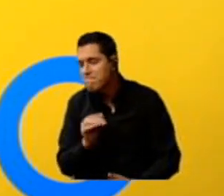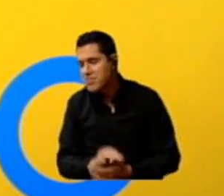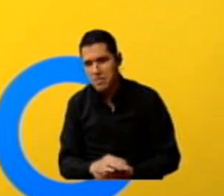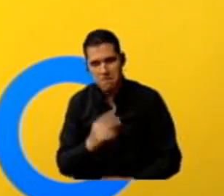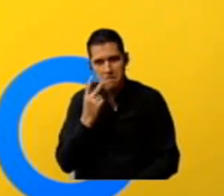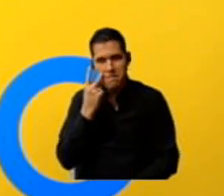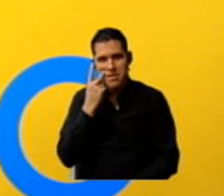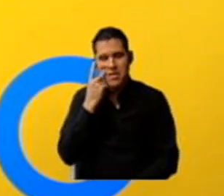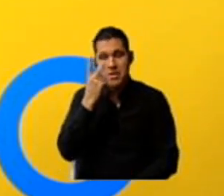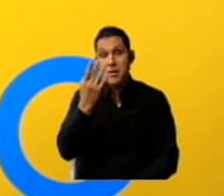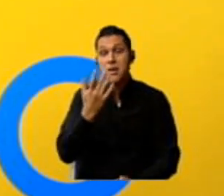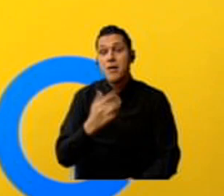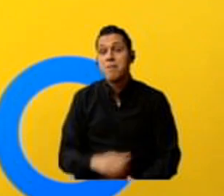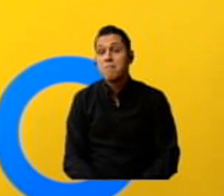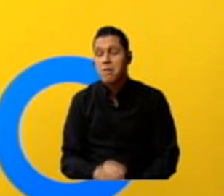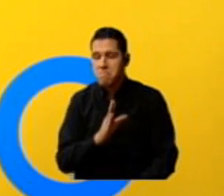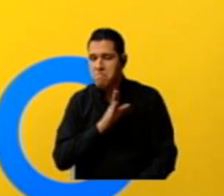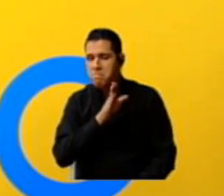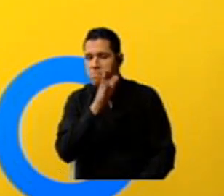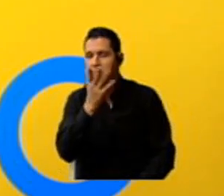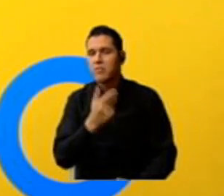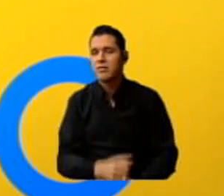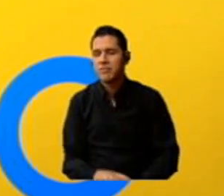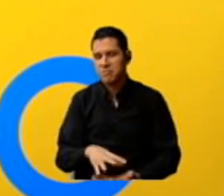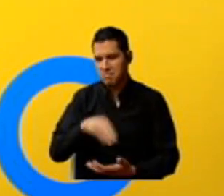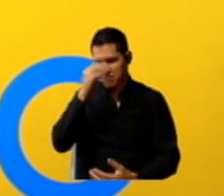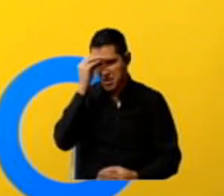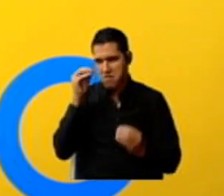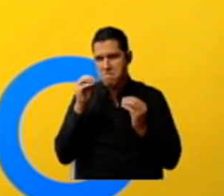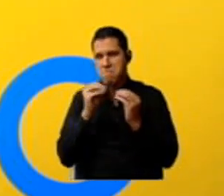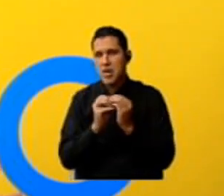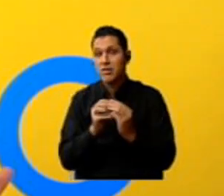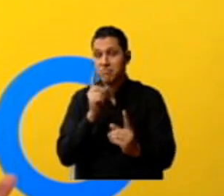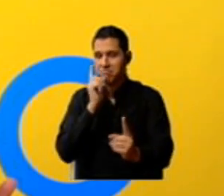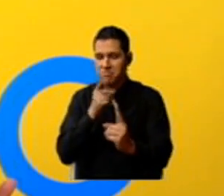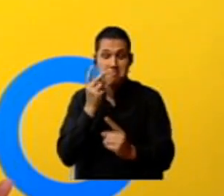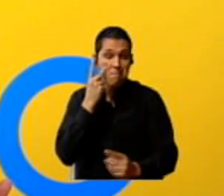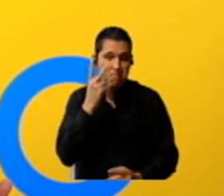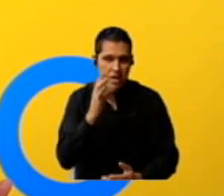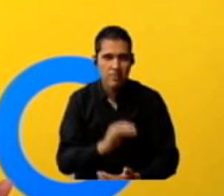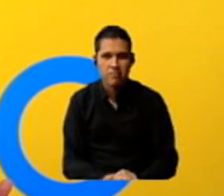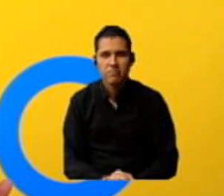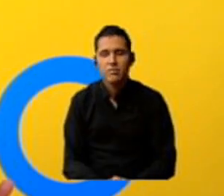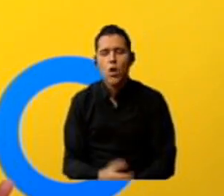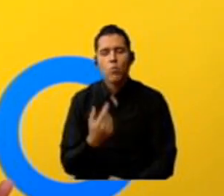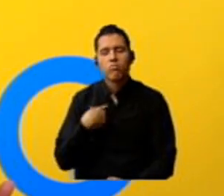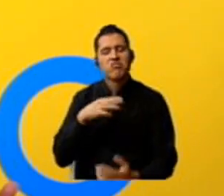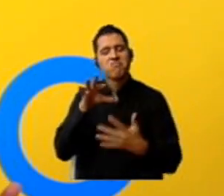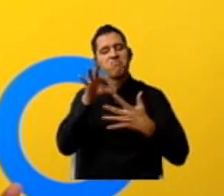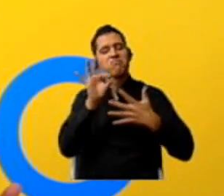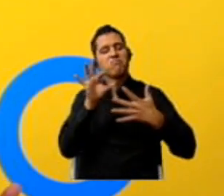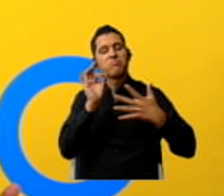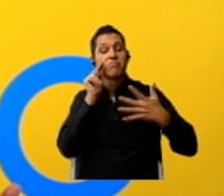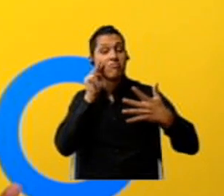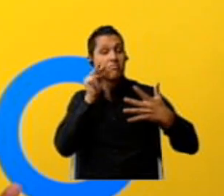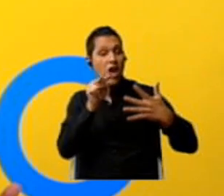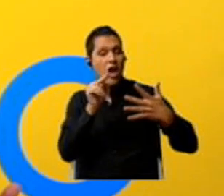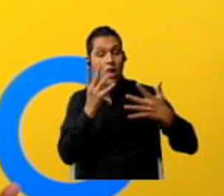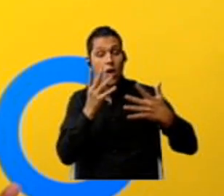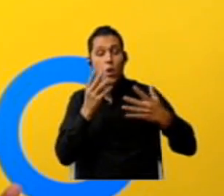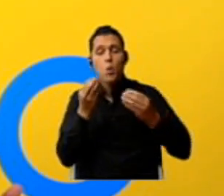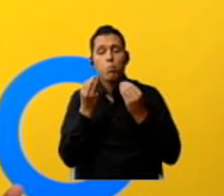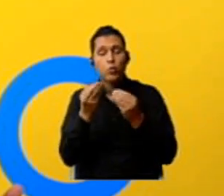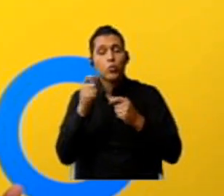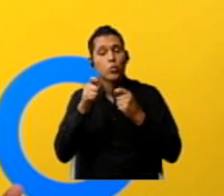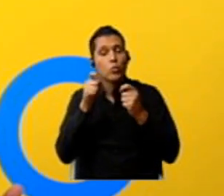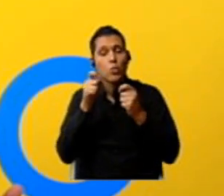the lesson goal, what we are going to learn. Today, Charlotte, we are going to identify main points and